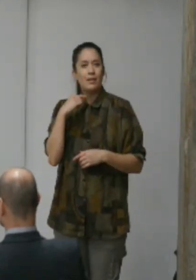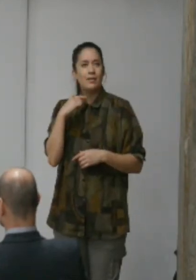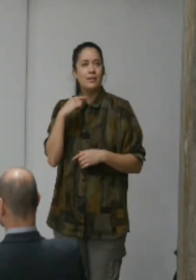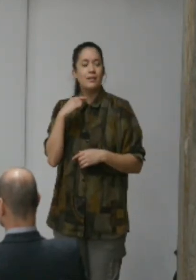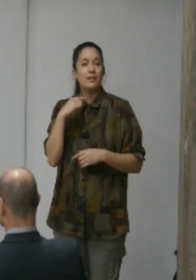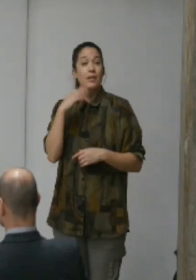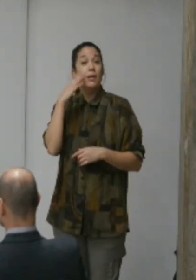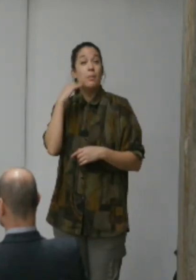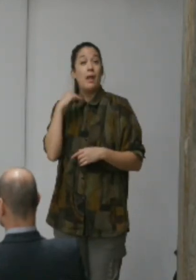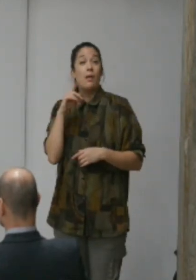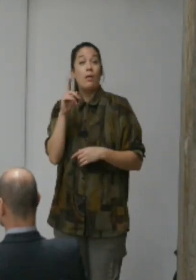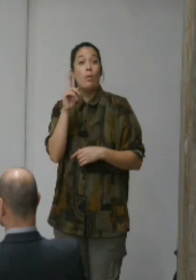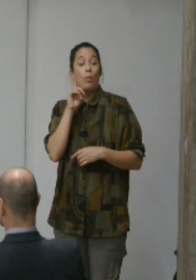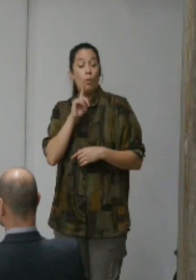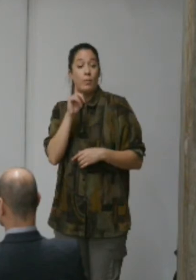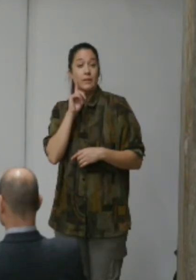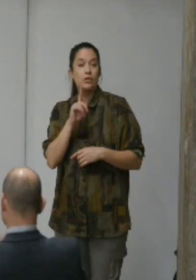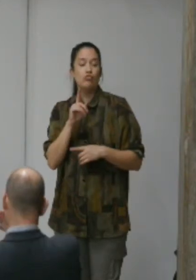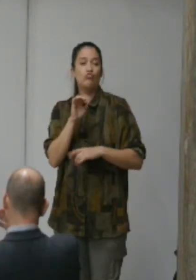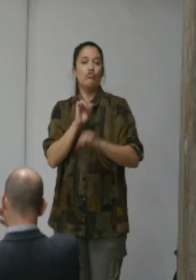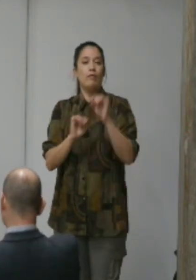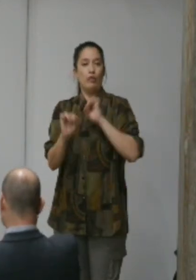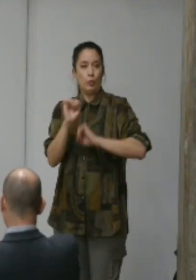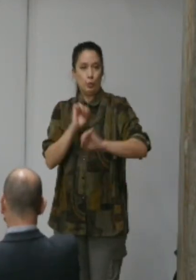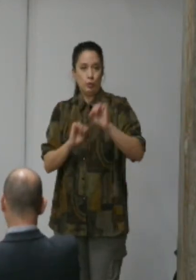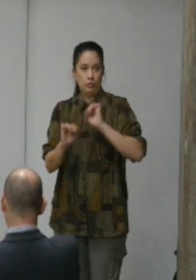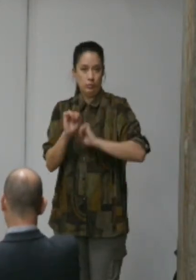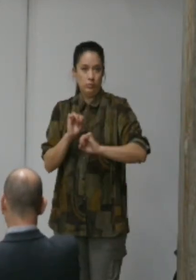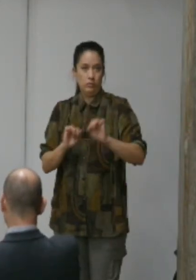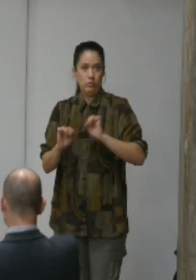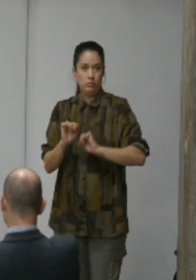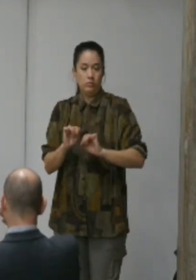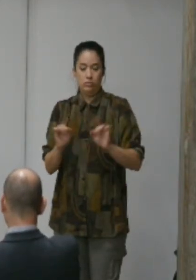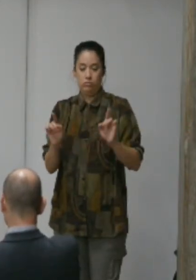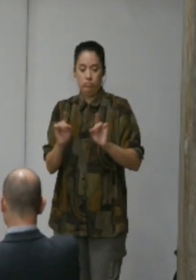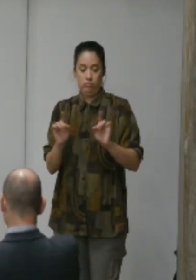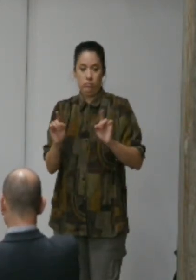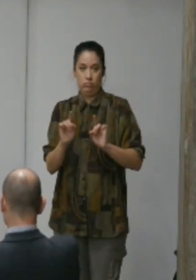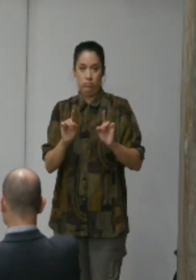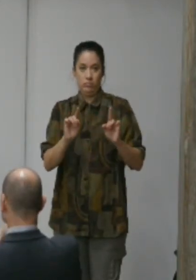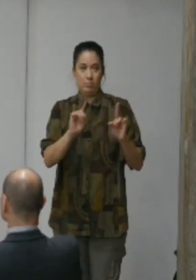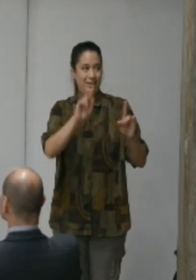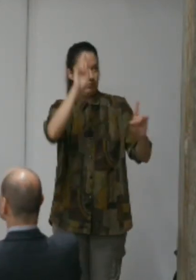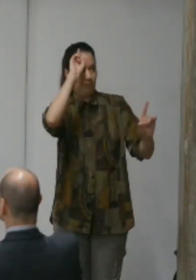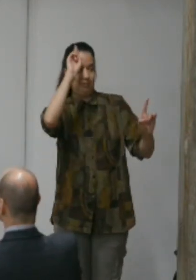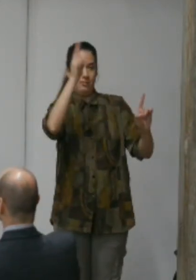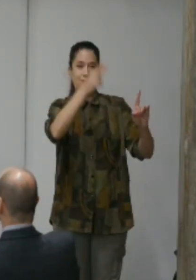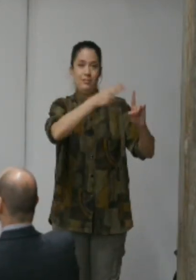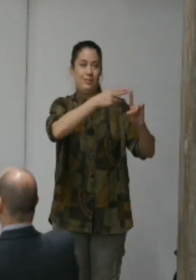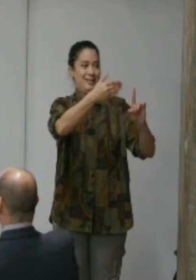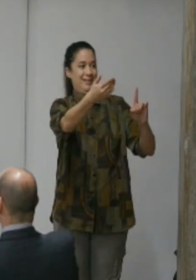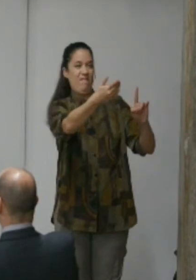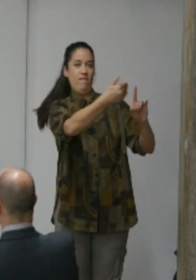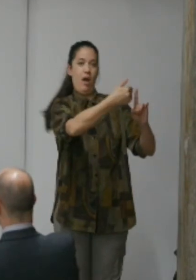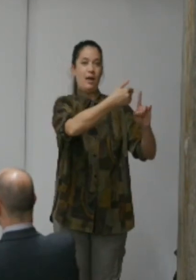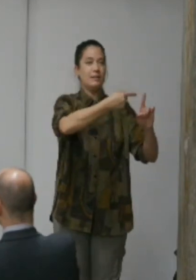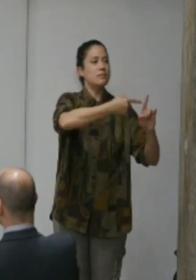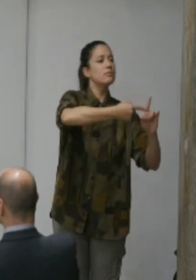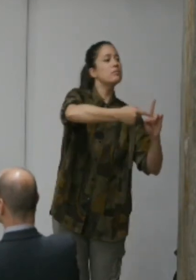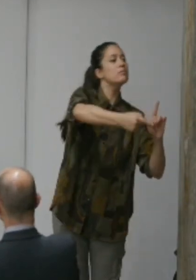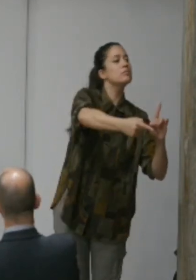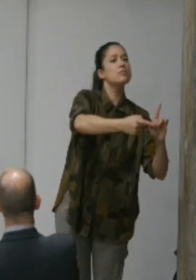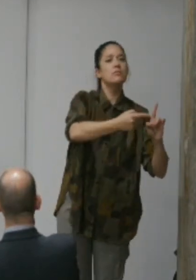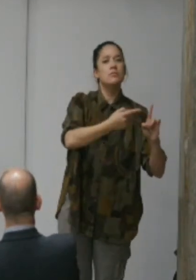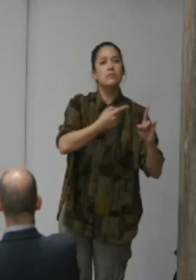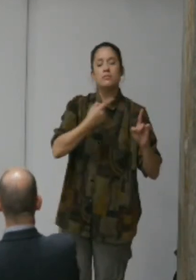women's refusal to be defined by, you know, other people's definitions or ideas or state-sanctioned definitions.